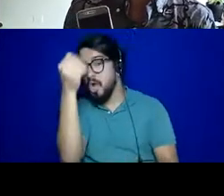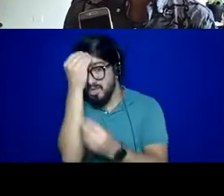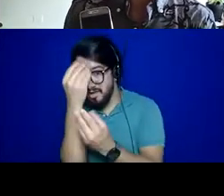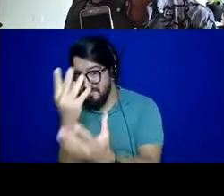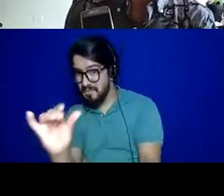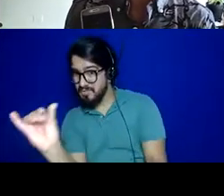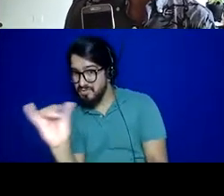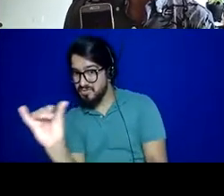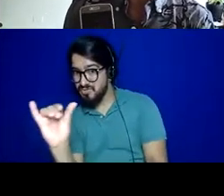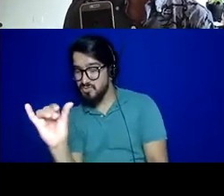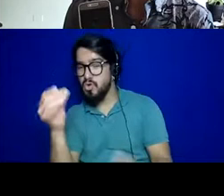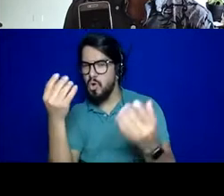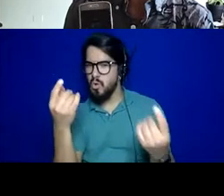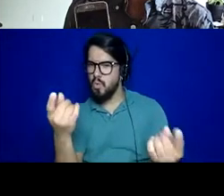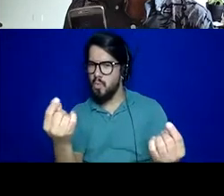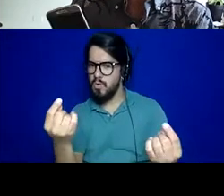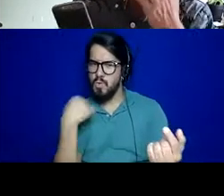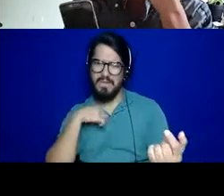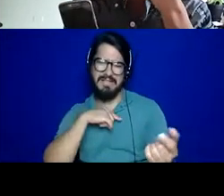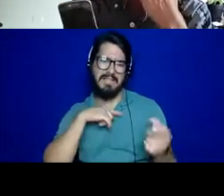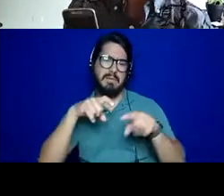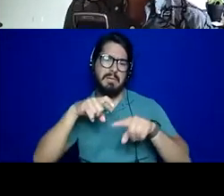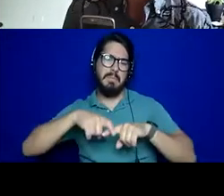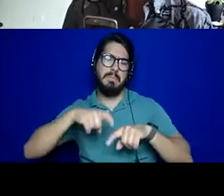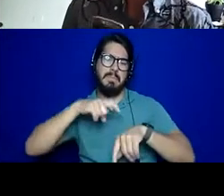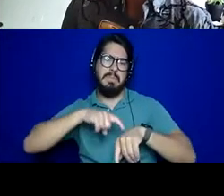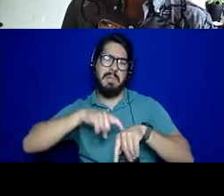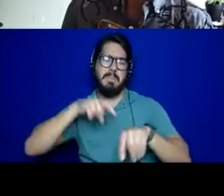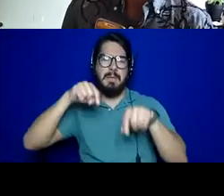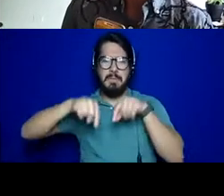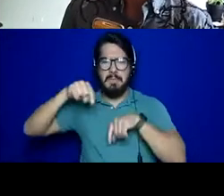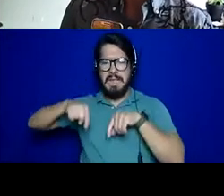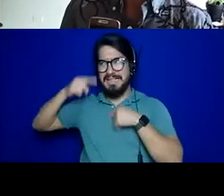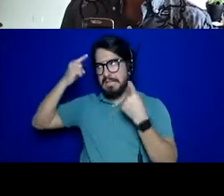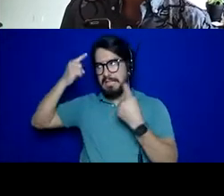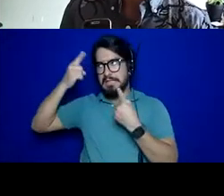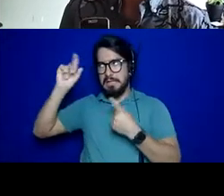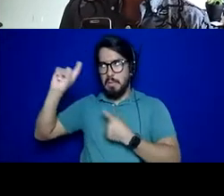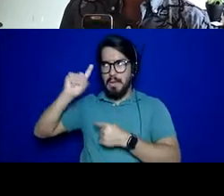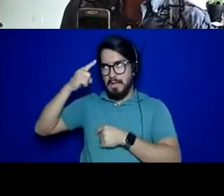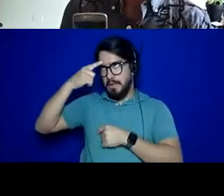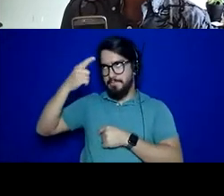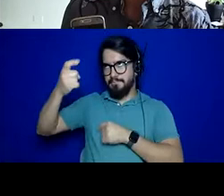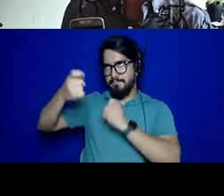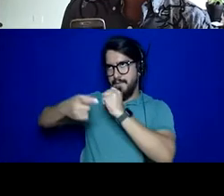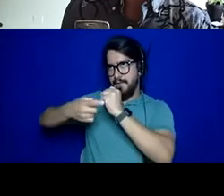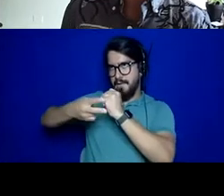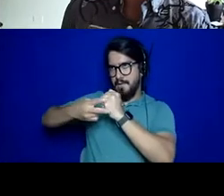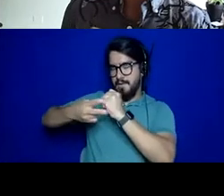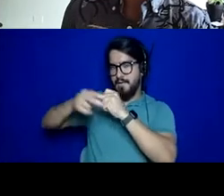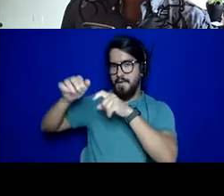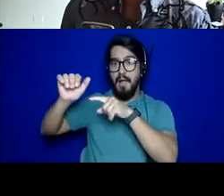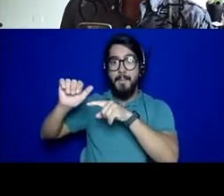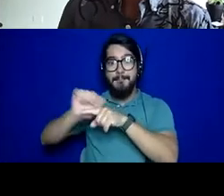take a moment and step back and think about where these things are stored and practice managing our memory a